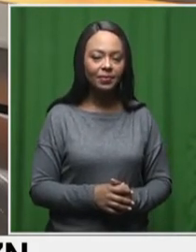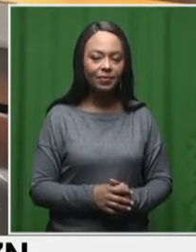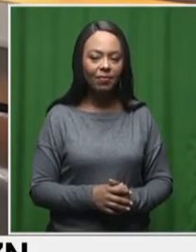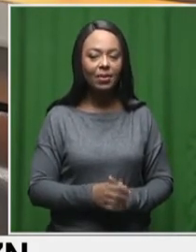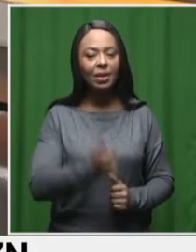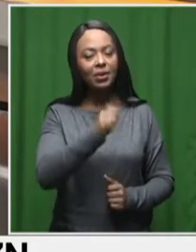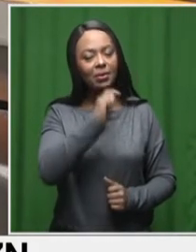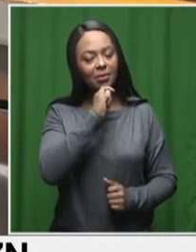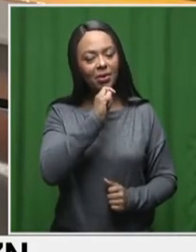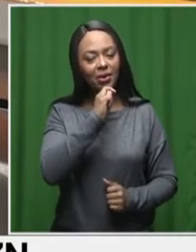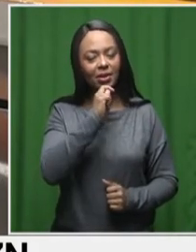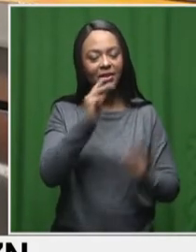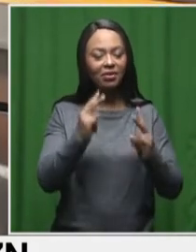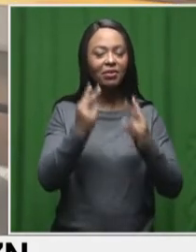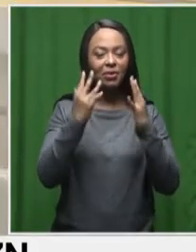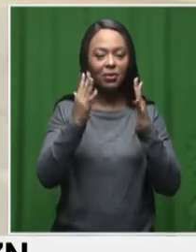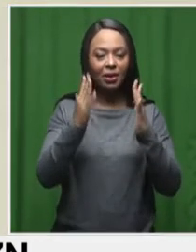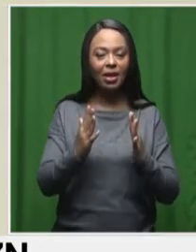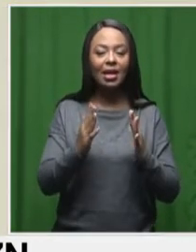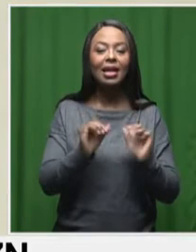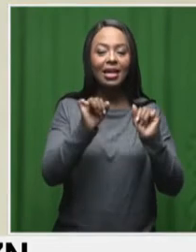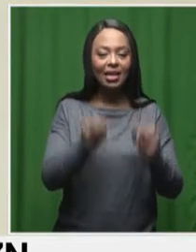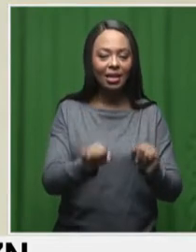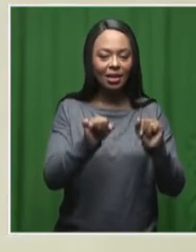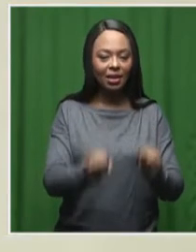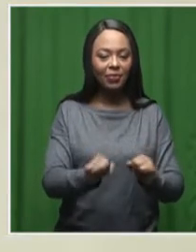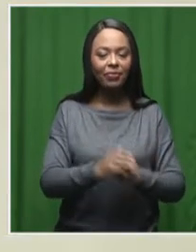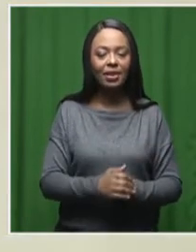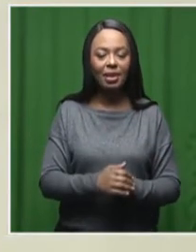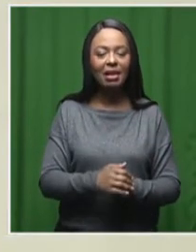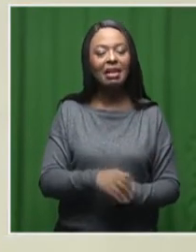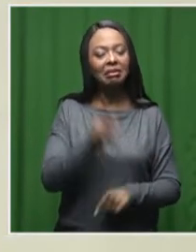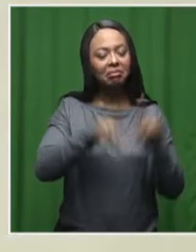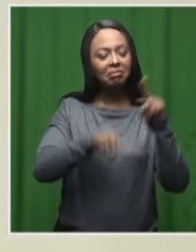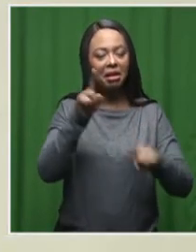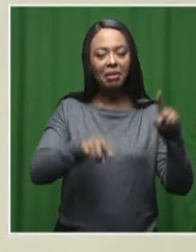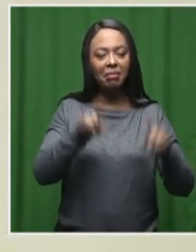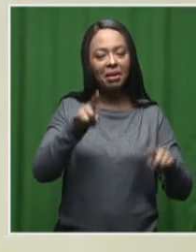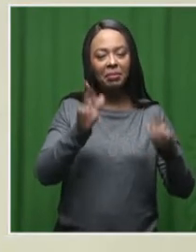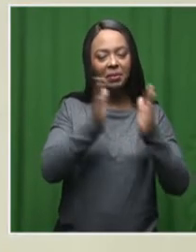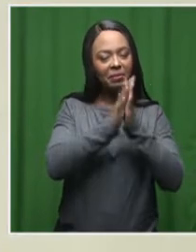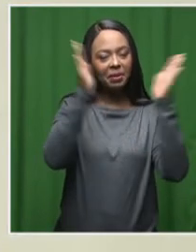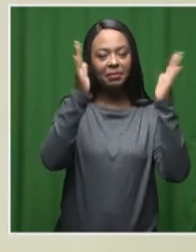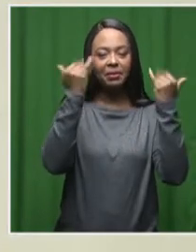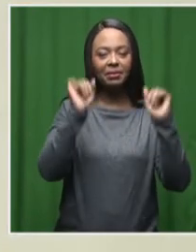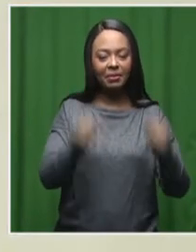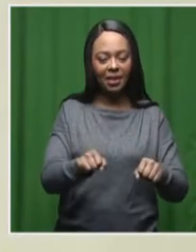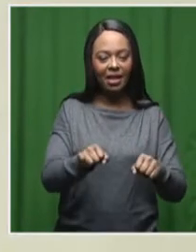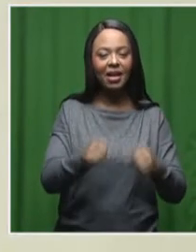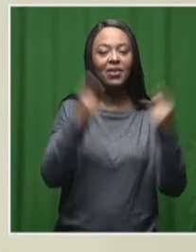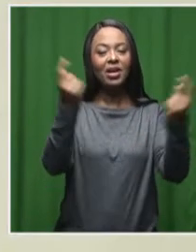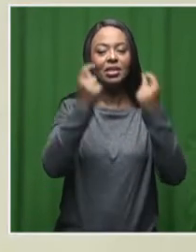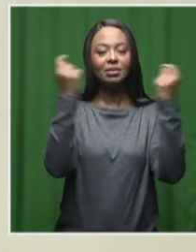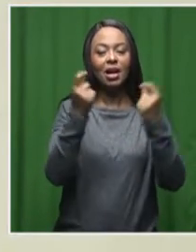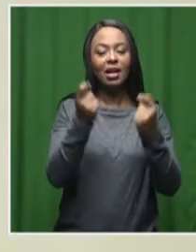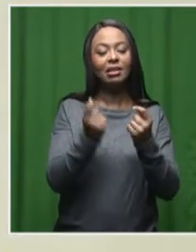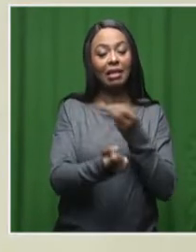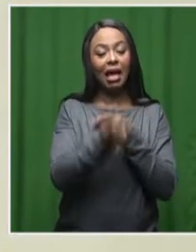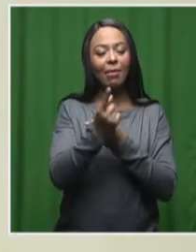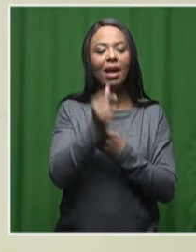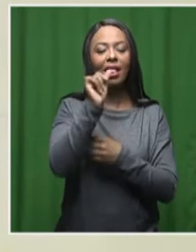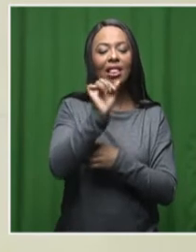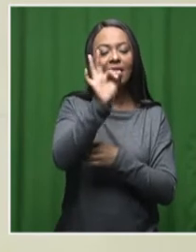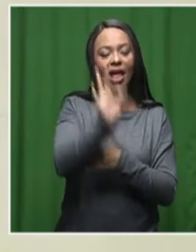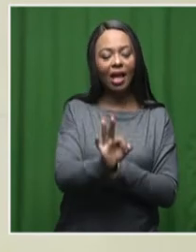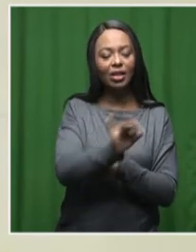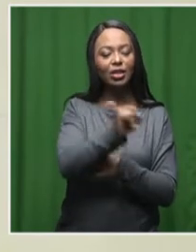Good morning to the viewers. Yes, it's a very, very dynamic festival. It's going to be taking place on the 3rd of June.